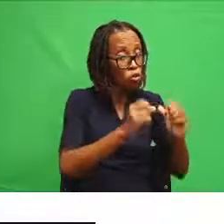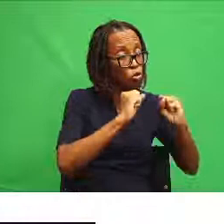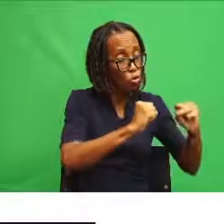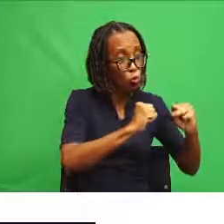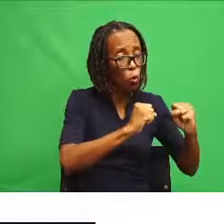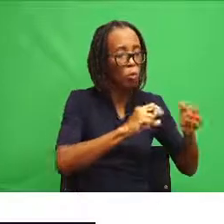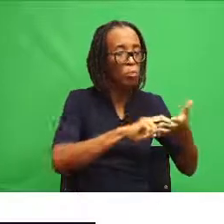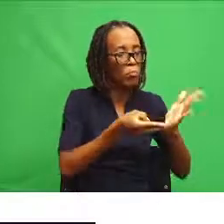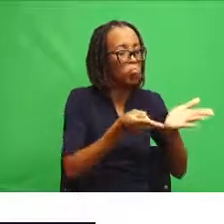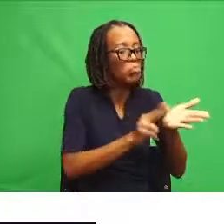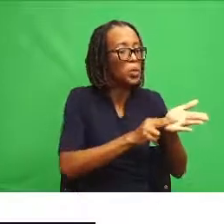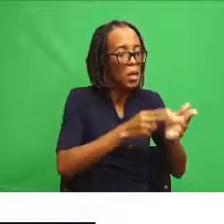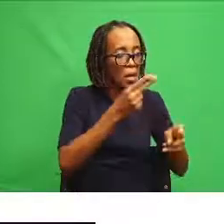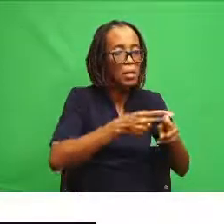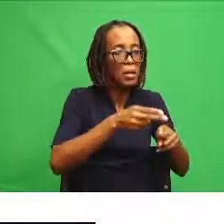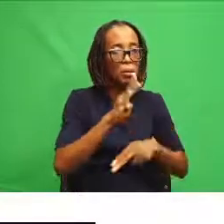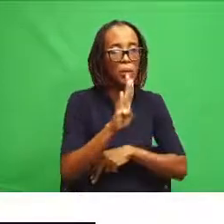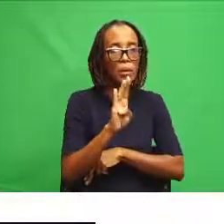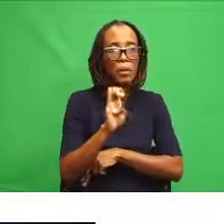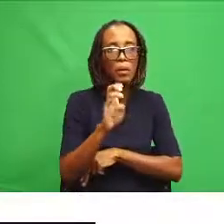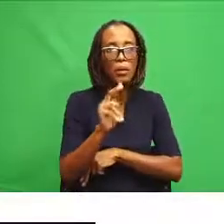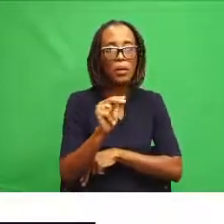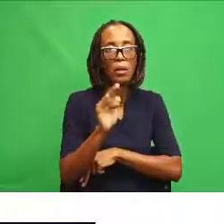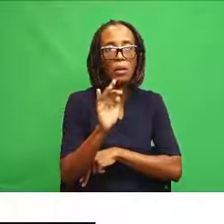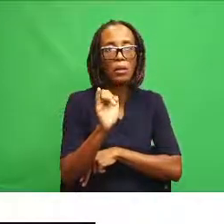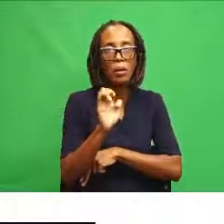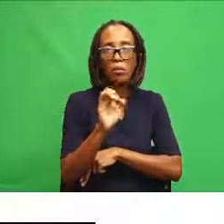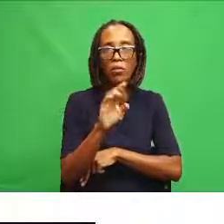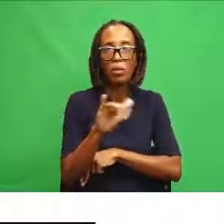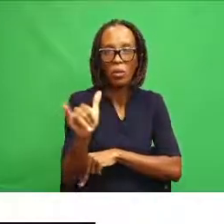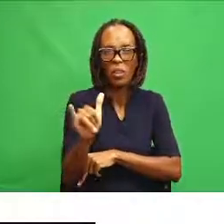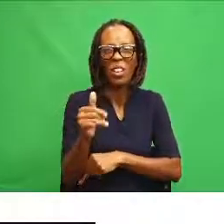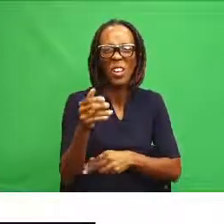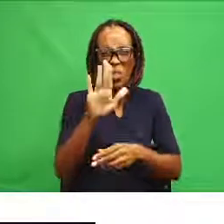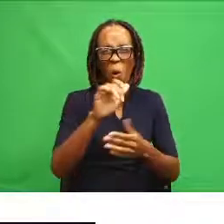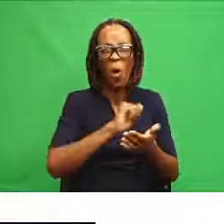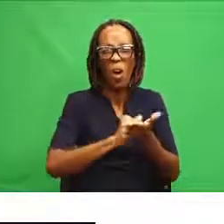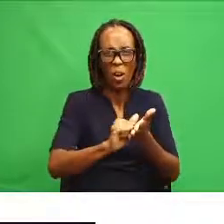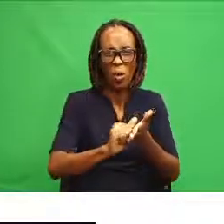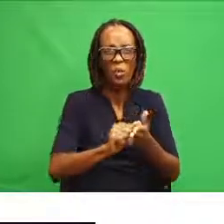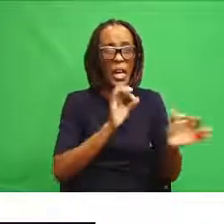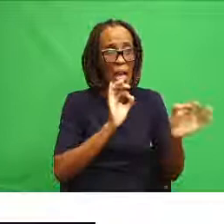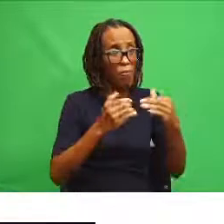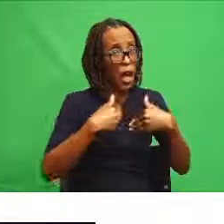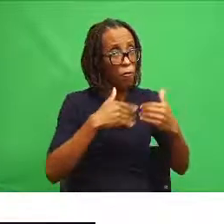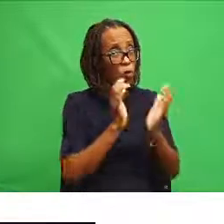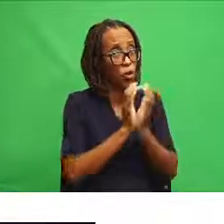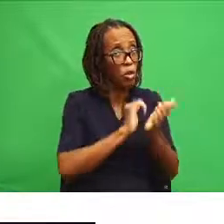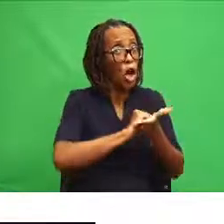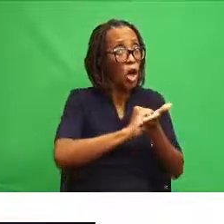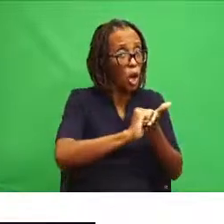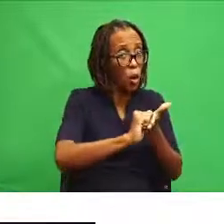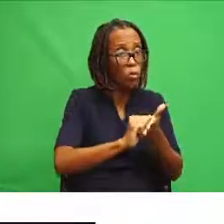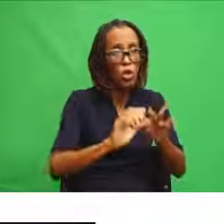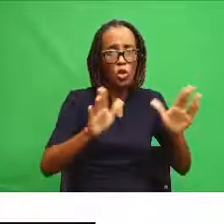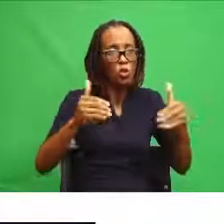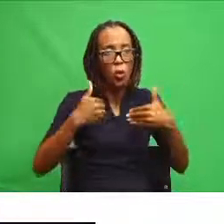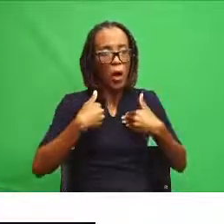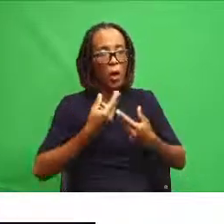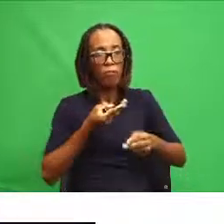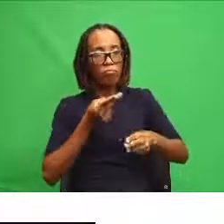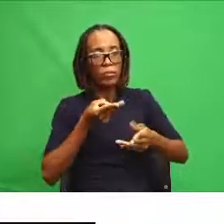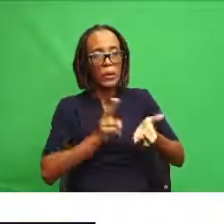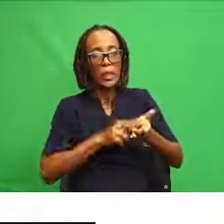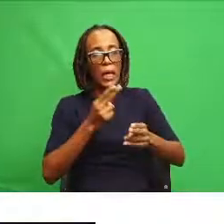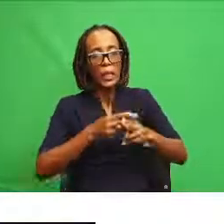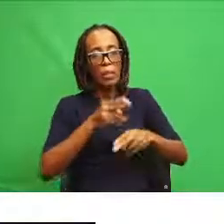your beneficiary on your accounts. If you have credit union accounts and you do not have beneficiaries named,